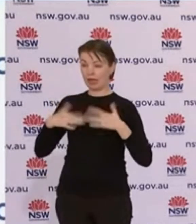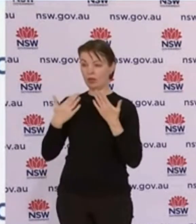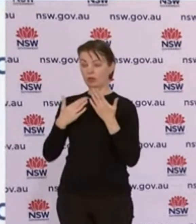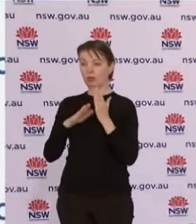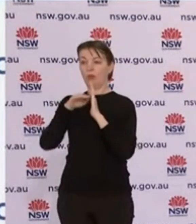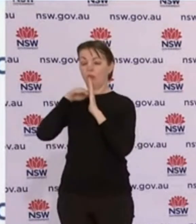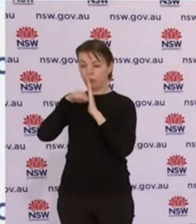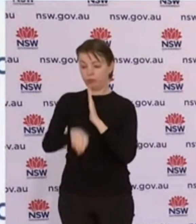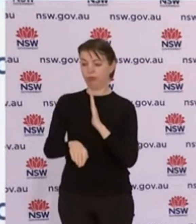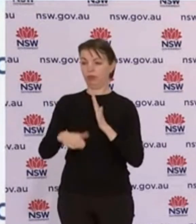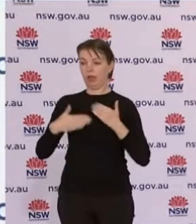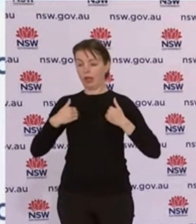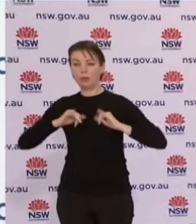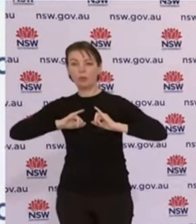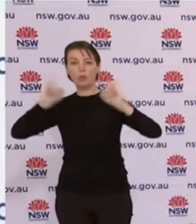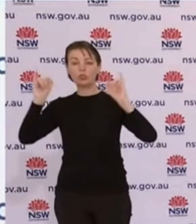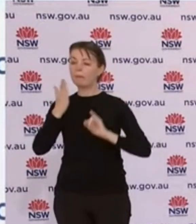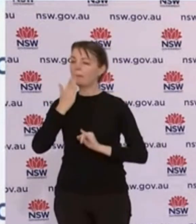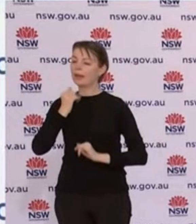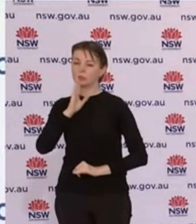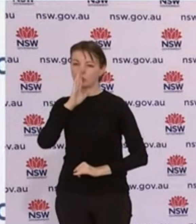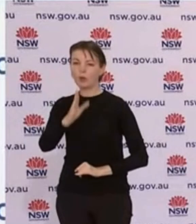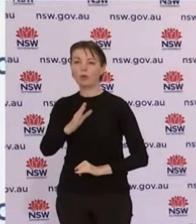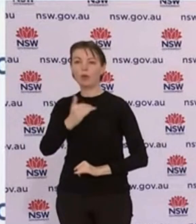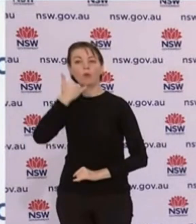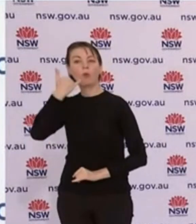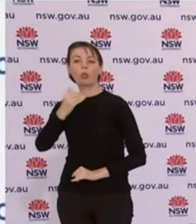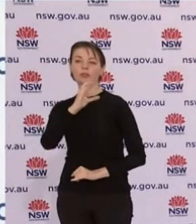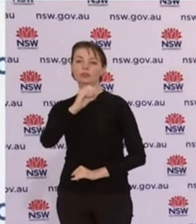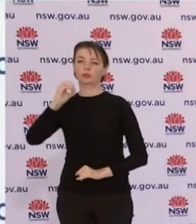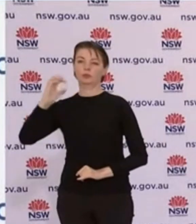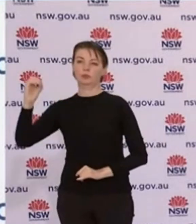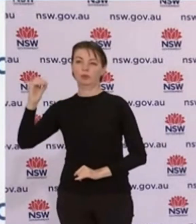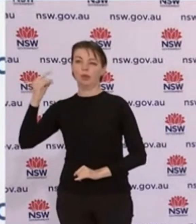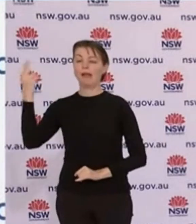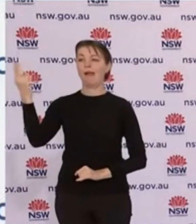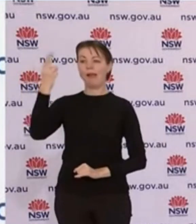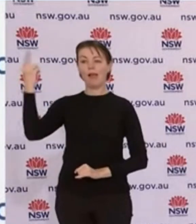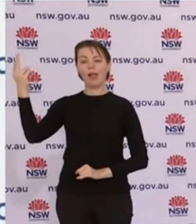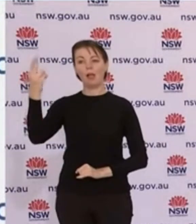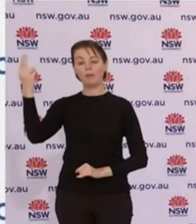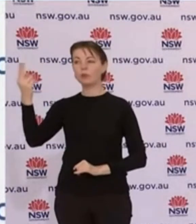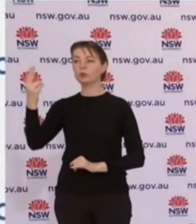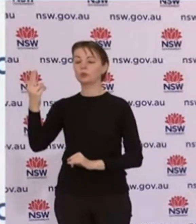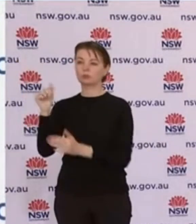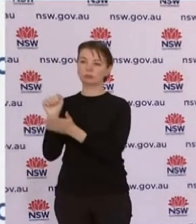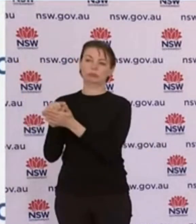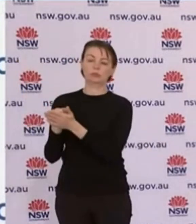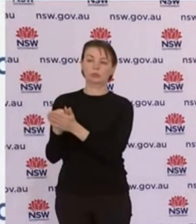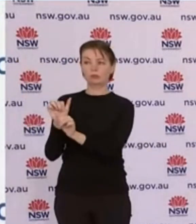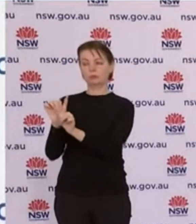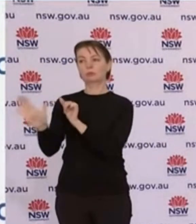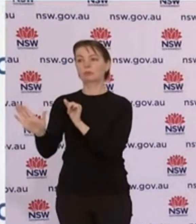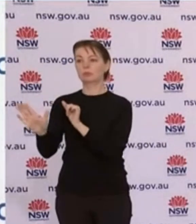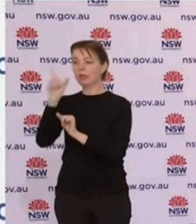emergency, please do call 000. We know that our ambulance service is a precious resource and is there